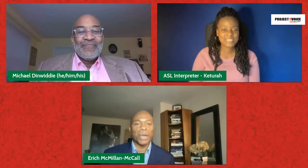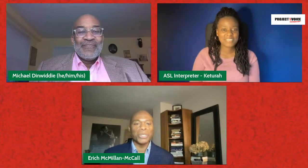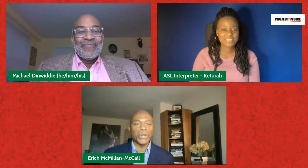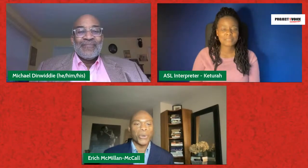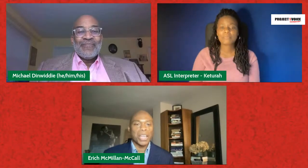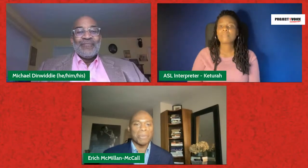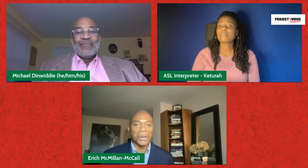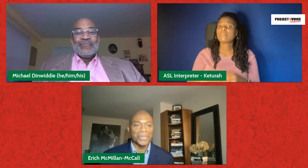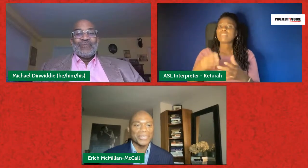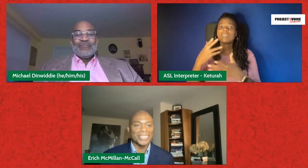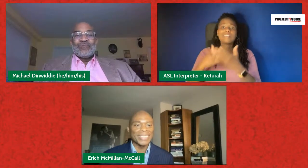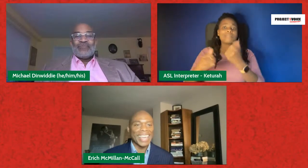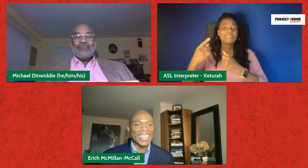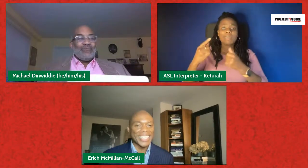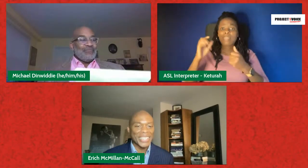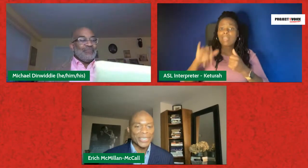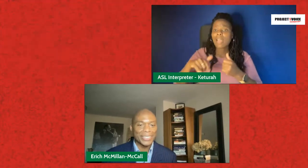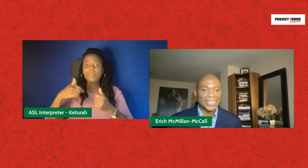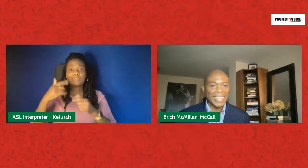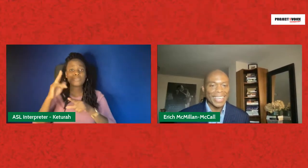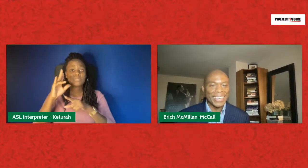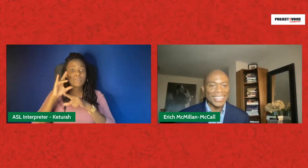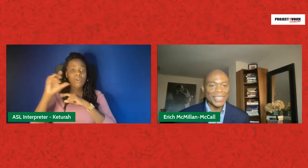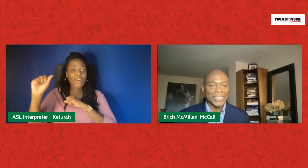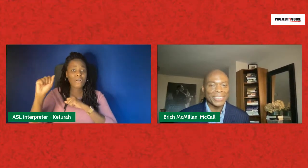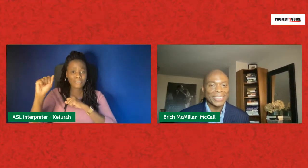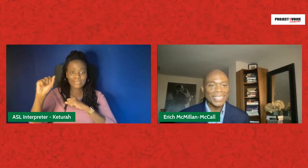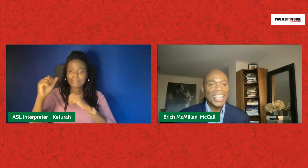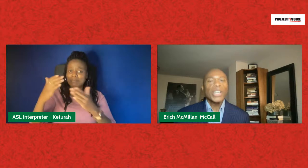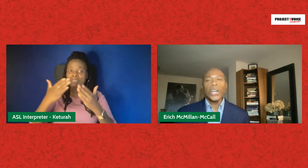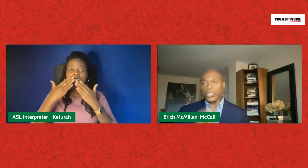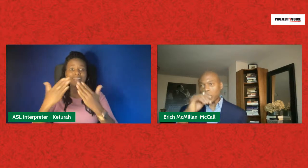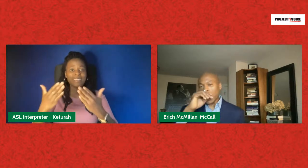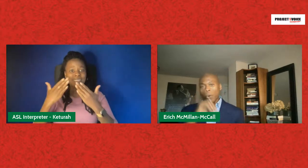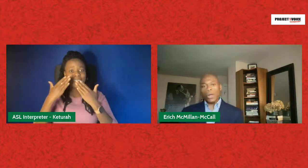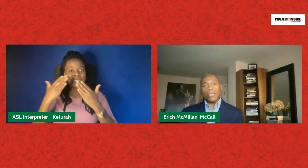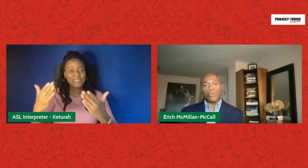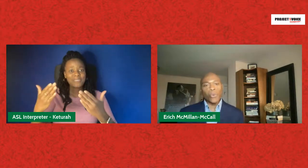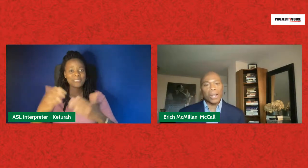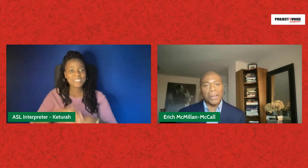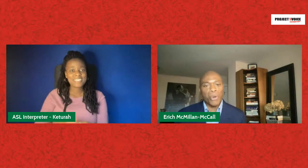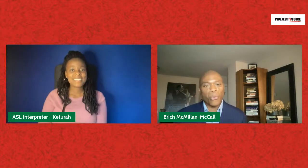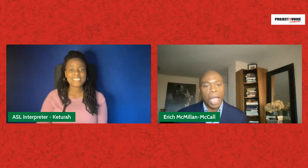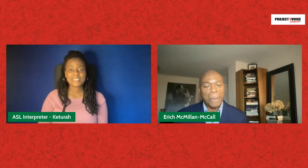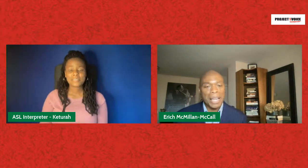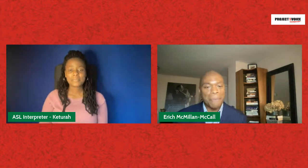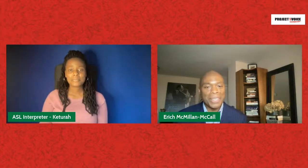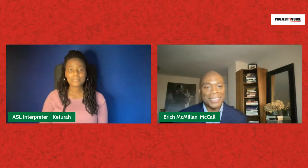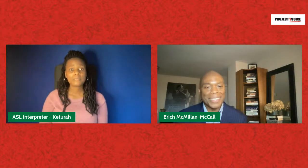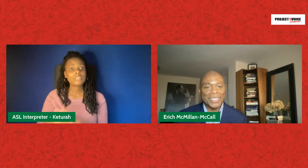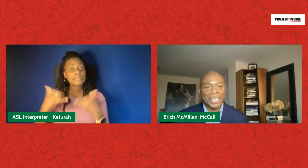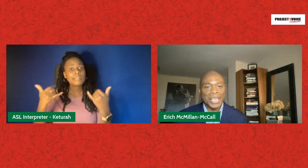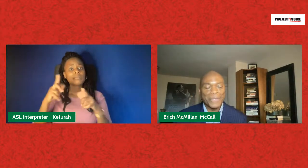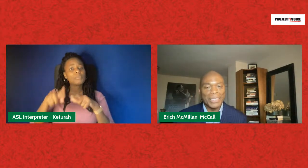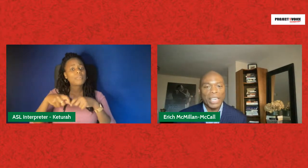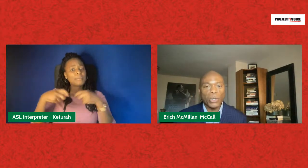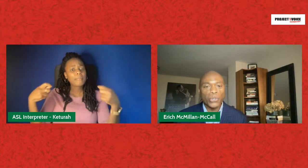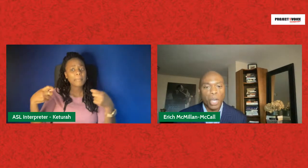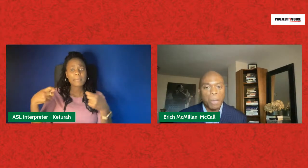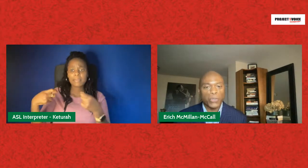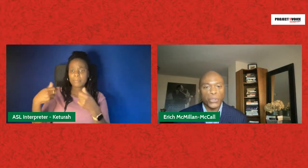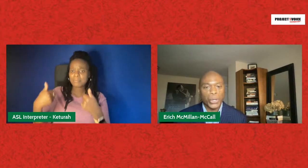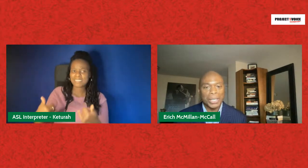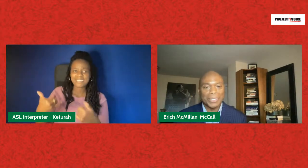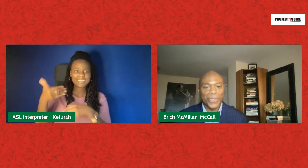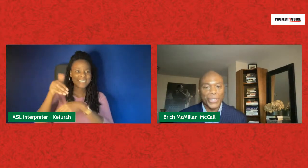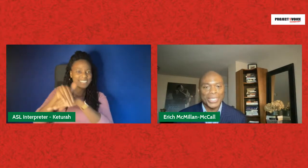Guys, that was incredible. Thank you. Thank you. So we're wrapping up this evening. Thank you